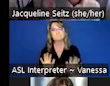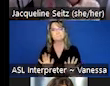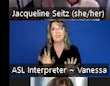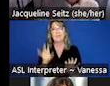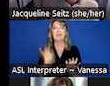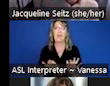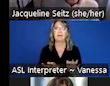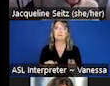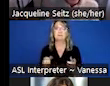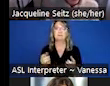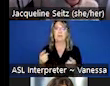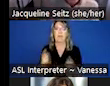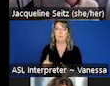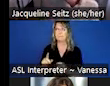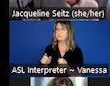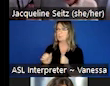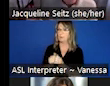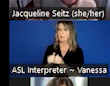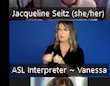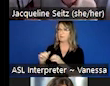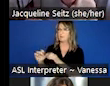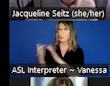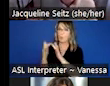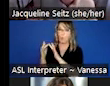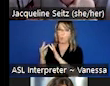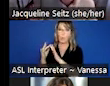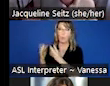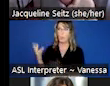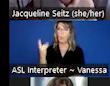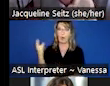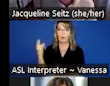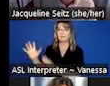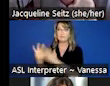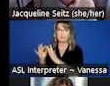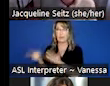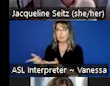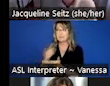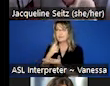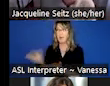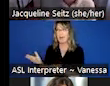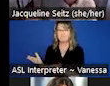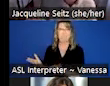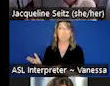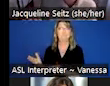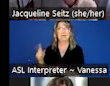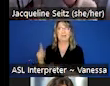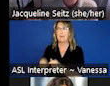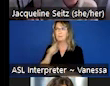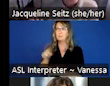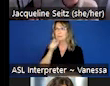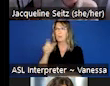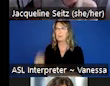my wireless internet service provider said to me the other day. And I was like, there's no possible way that can be true. You do not need my